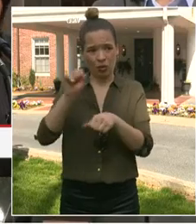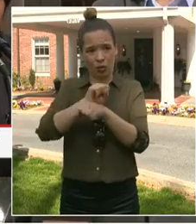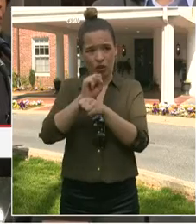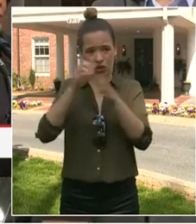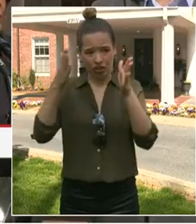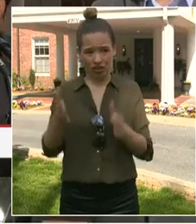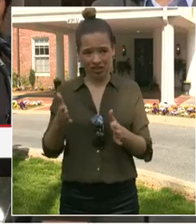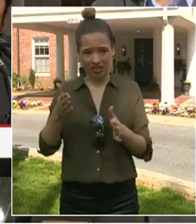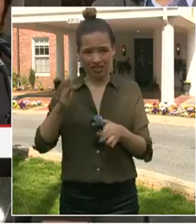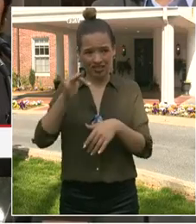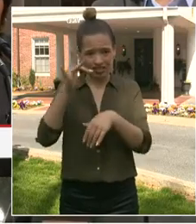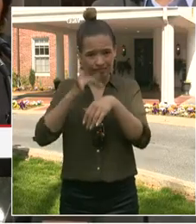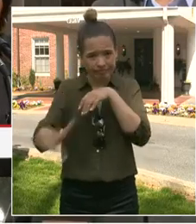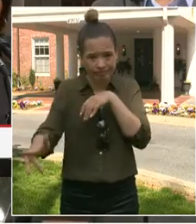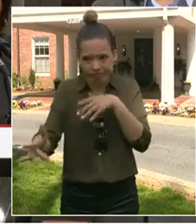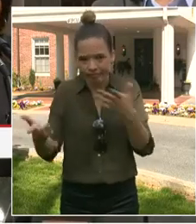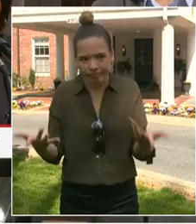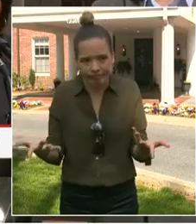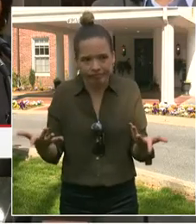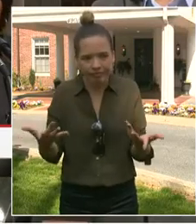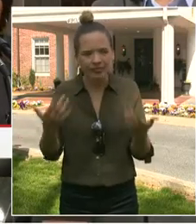day. Our